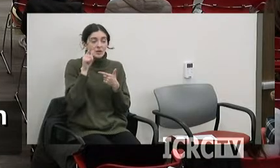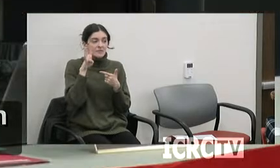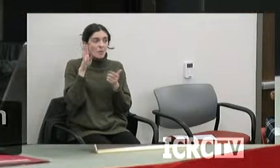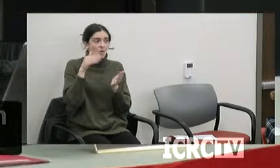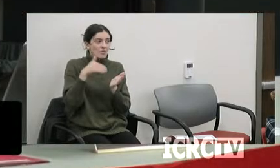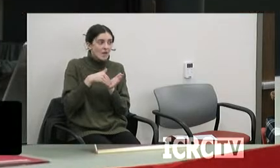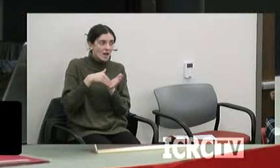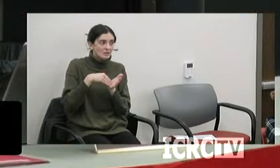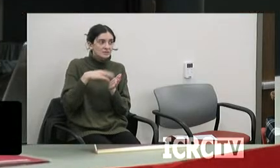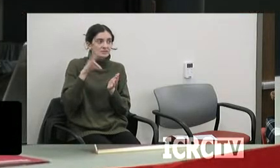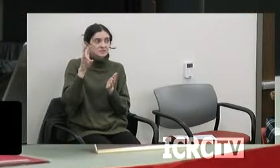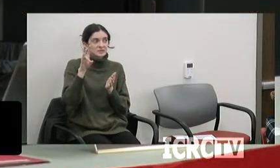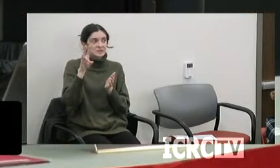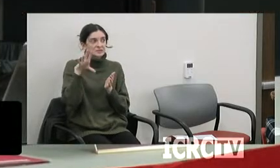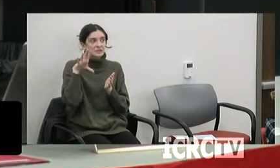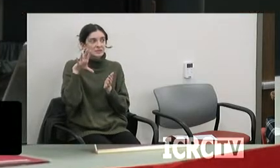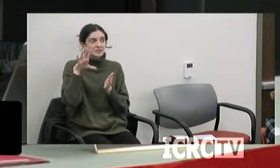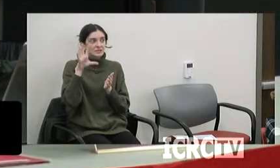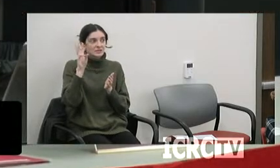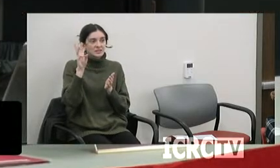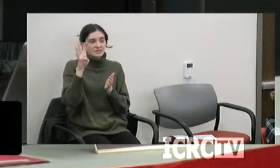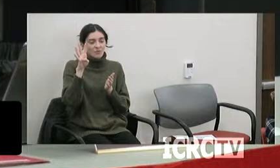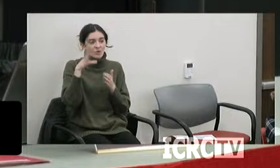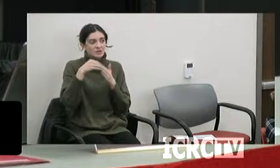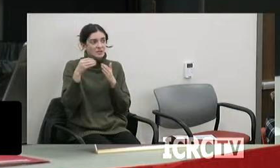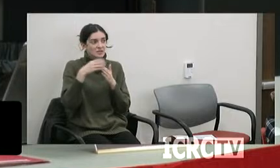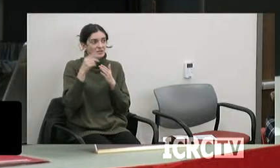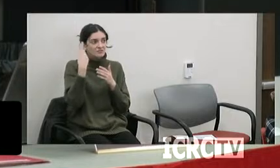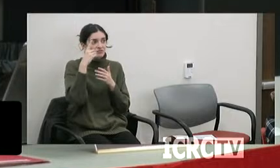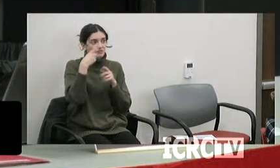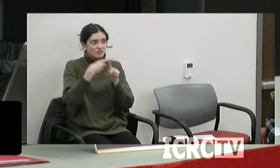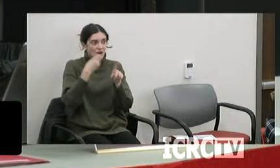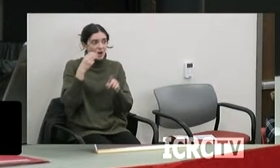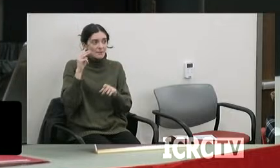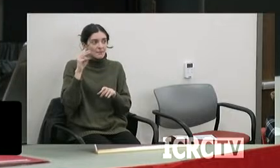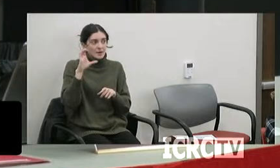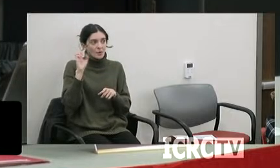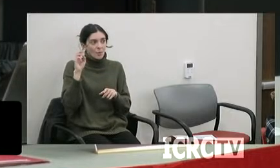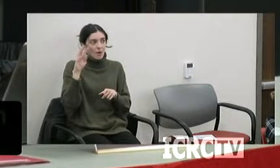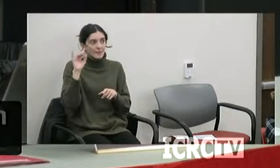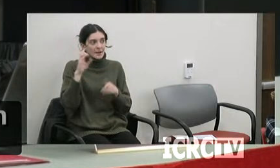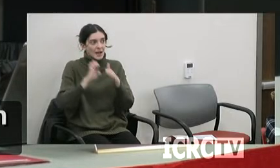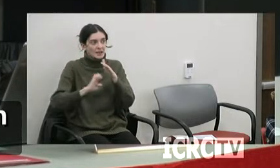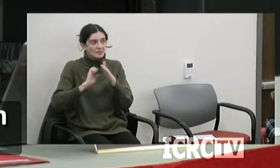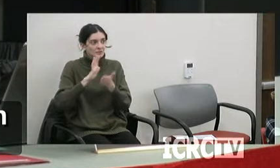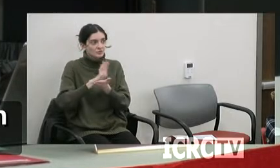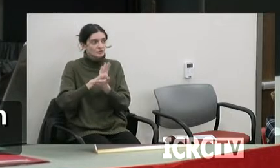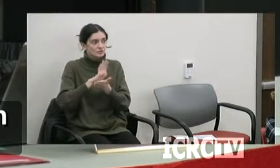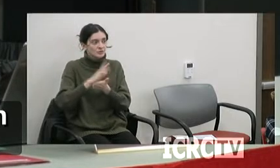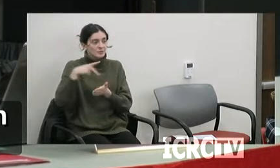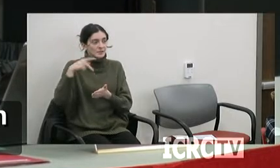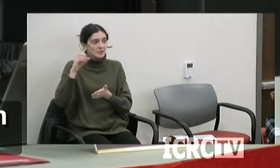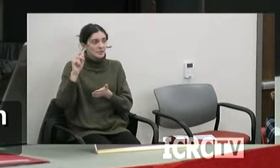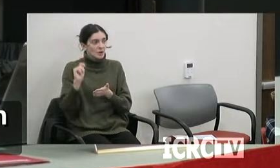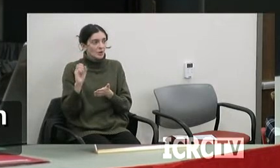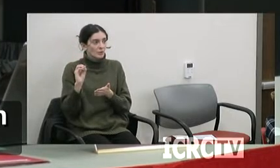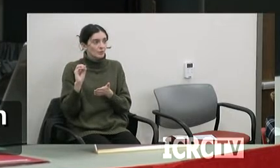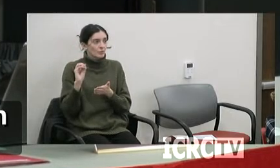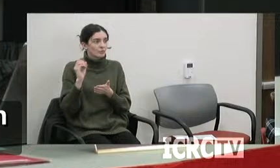$24,764 donation from McCormick Elementary PTO for the purchase of sunshades from Recreations Outlet.